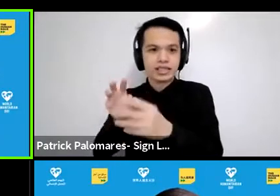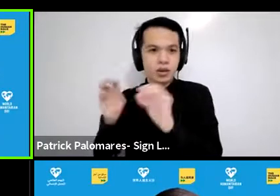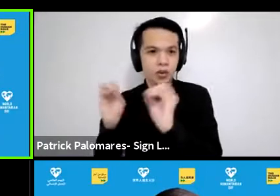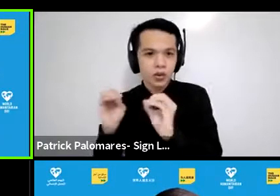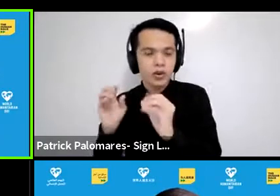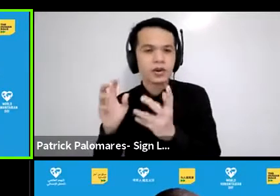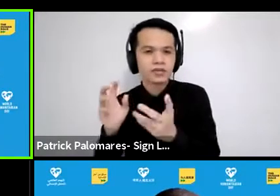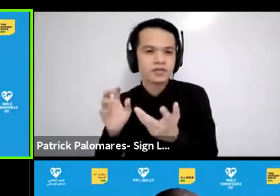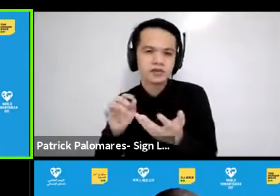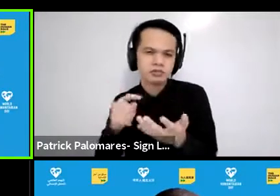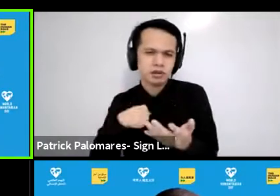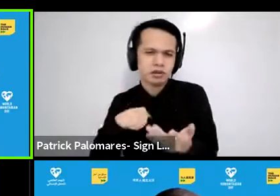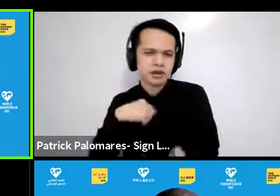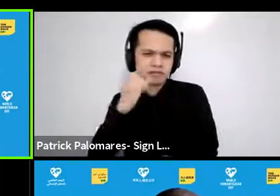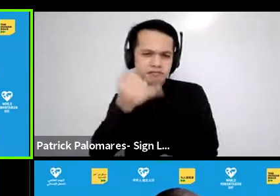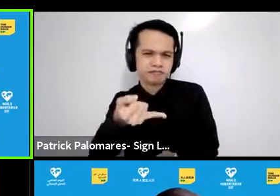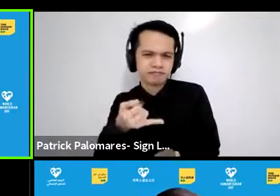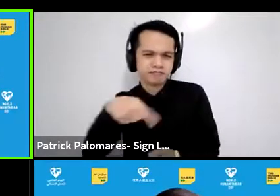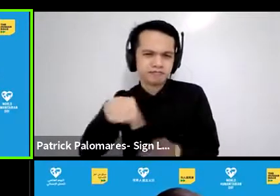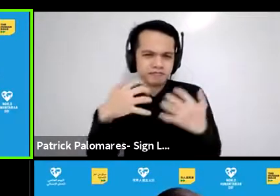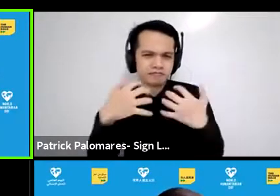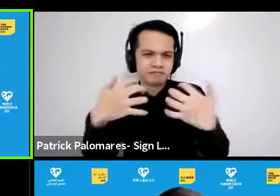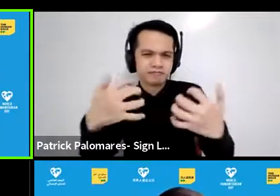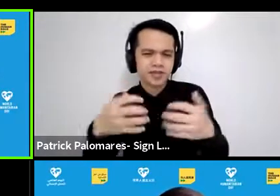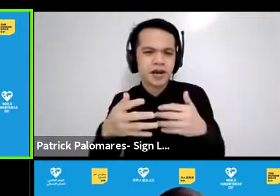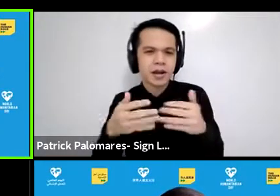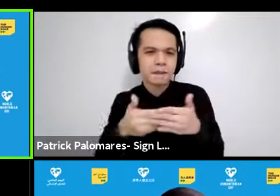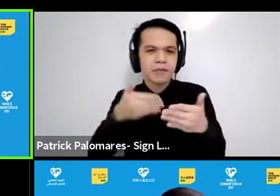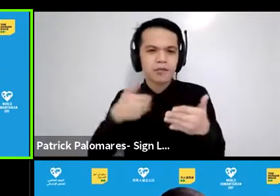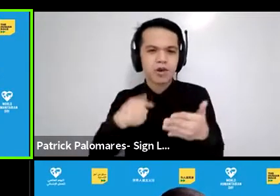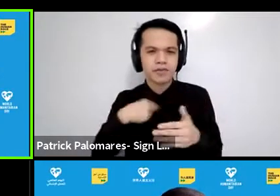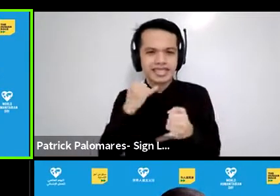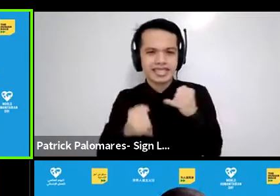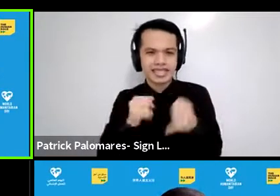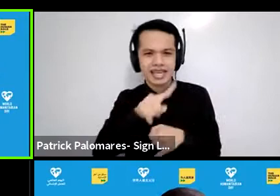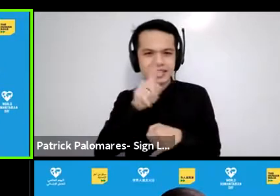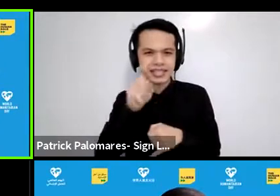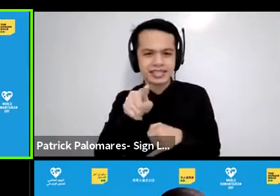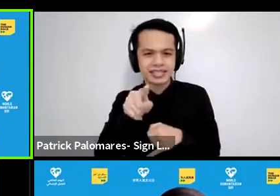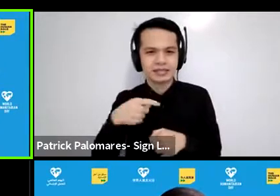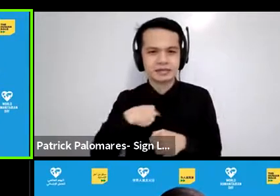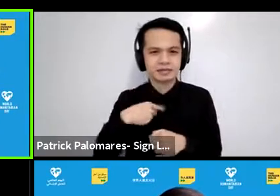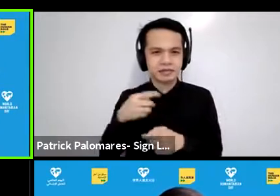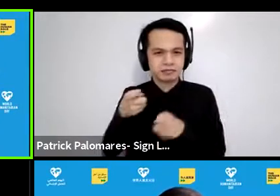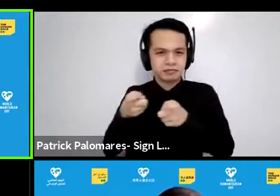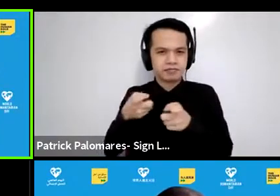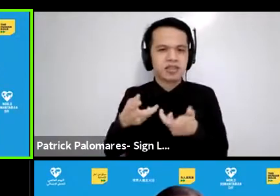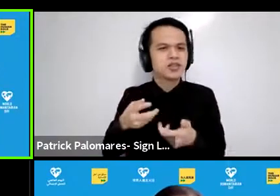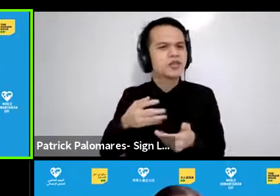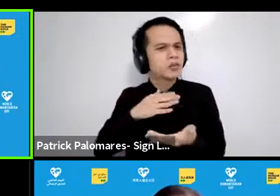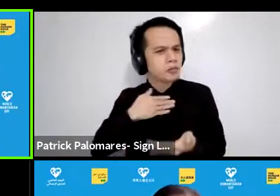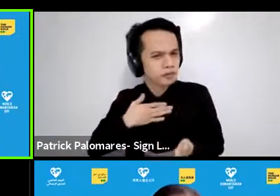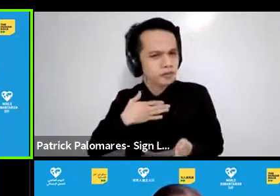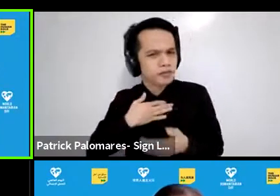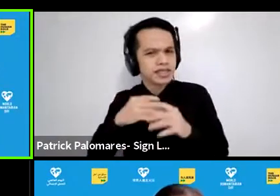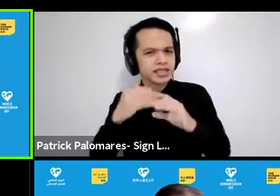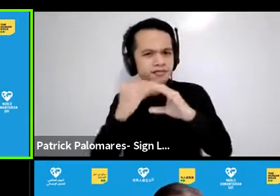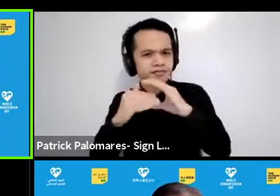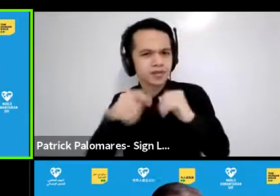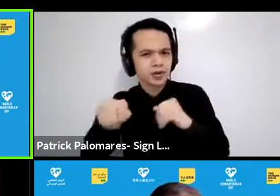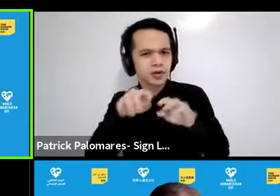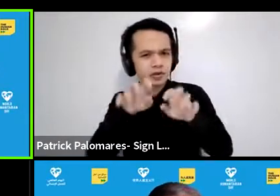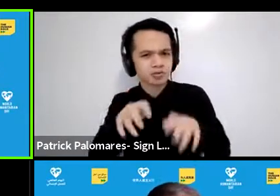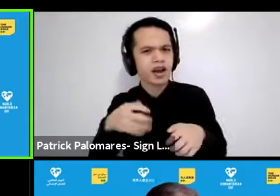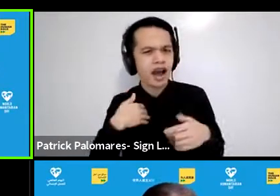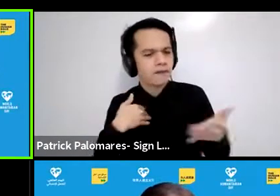just invite the audience before we move on to my last question as a moderator to please send in your questions. I have a few of them, and we will